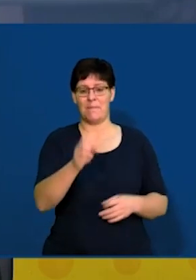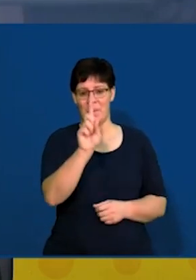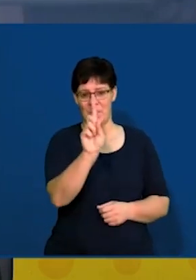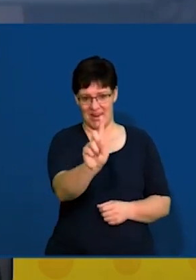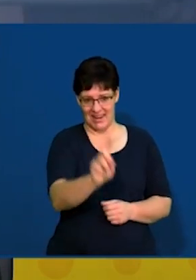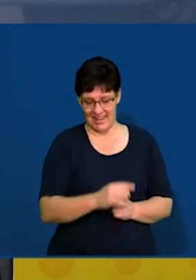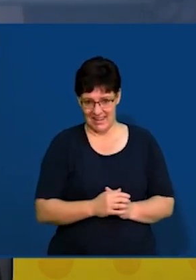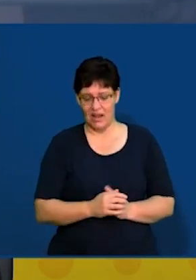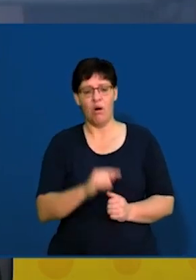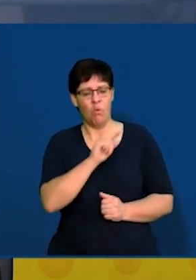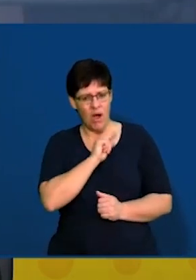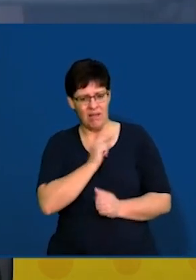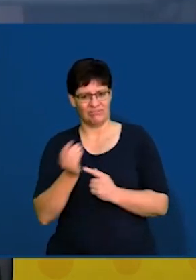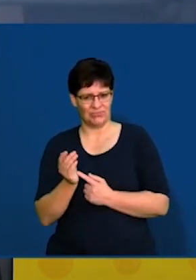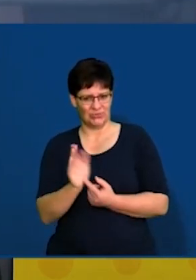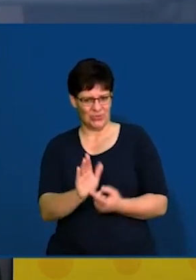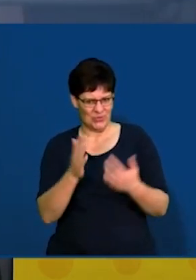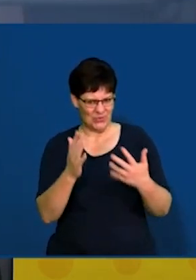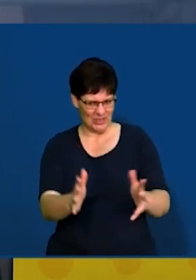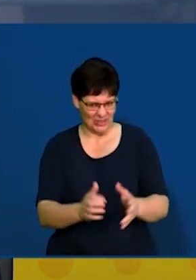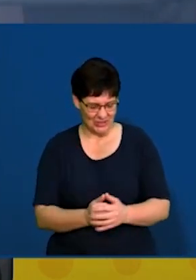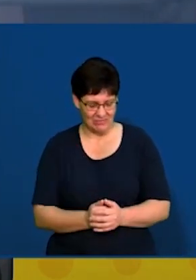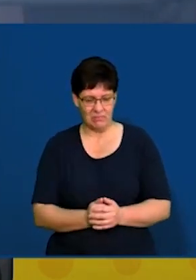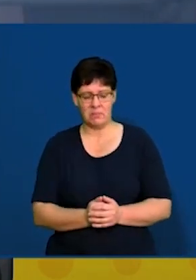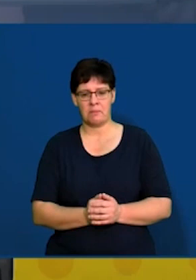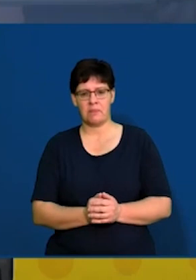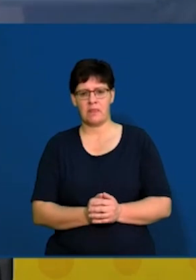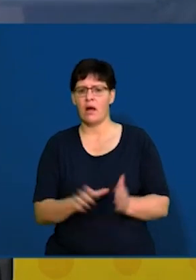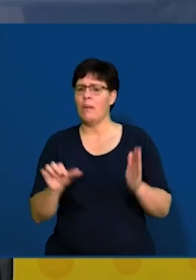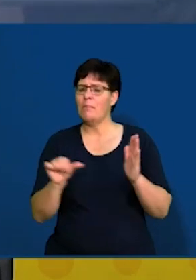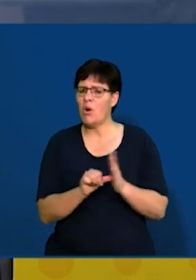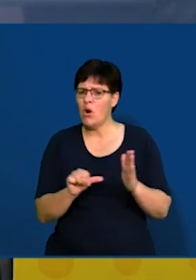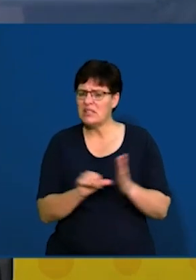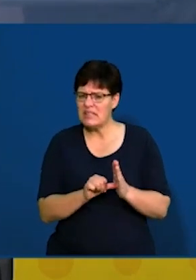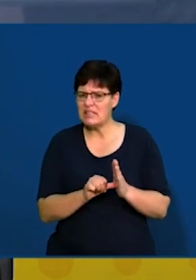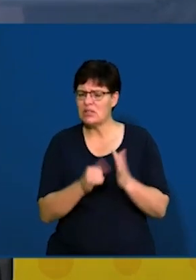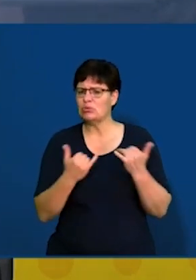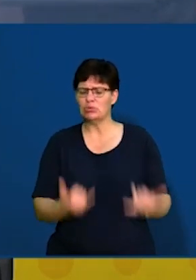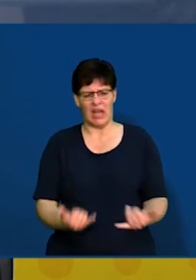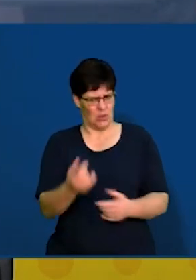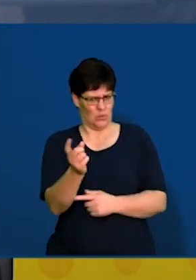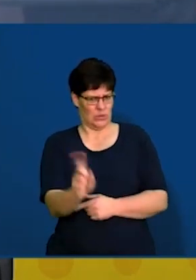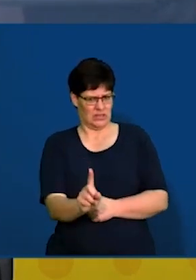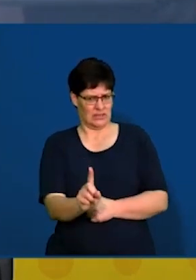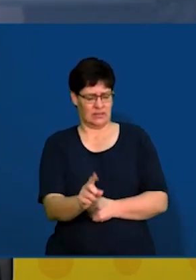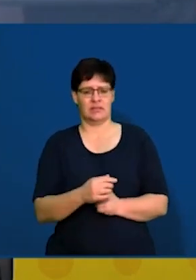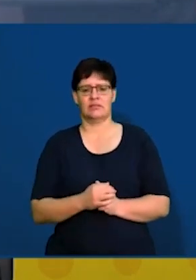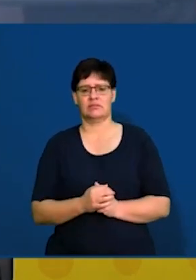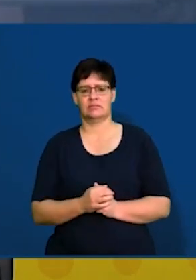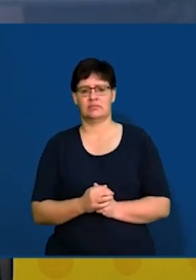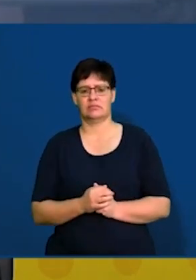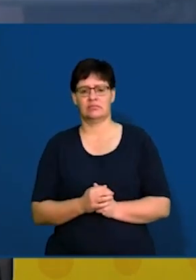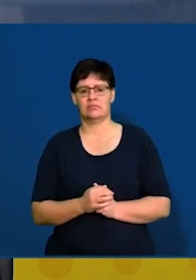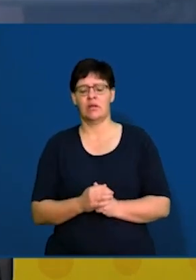it has been already indicated. But also, what is very key in today's session is that we particularly going to